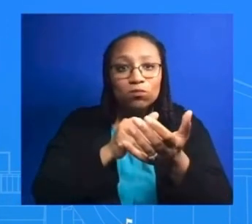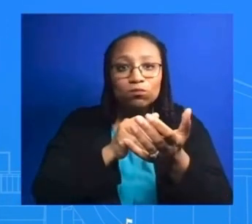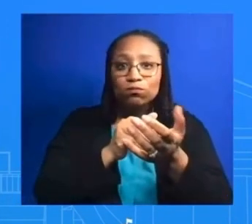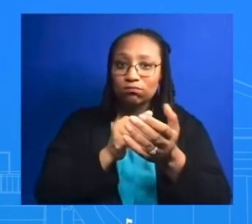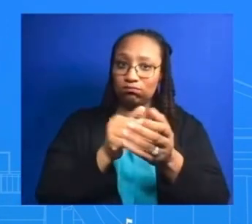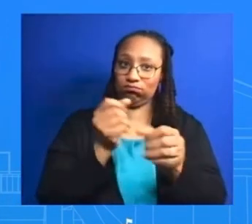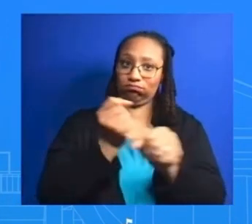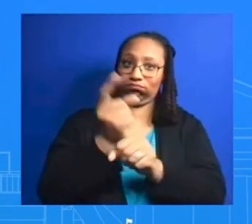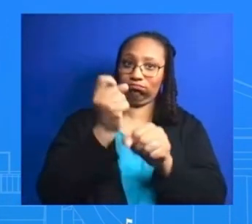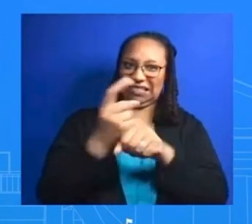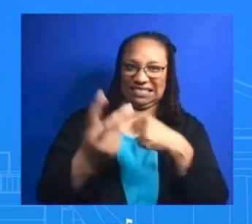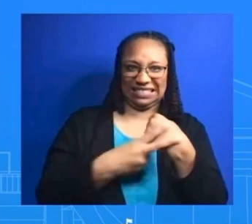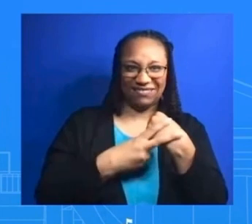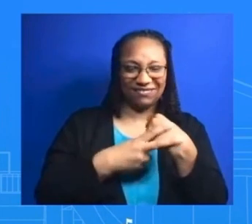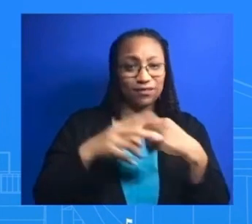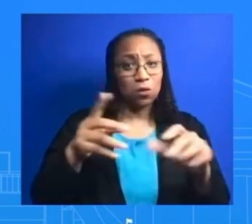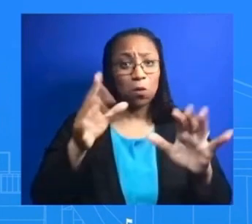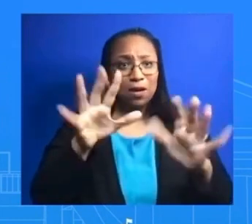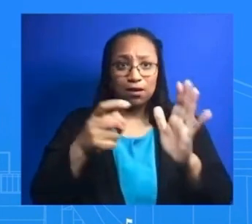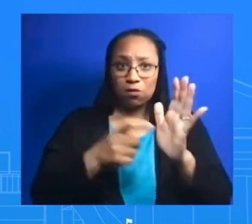afford. And number three,